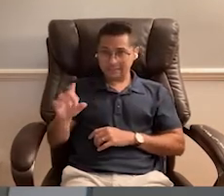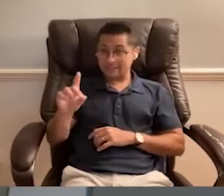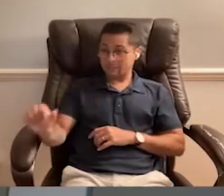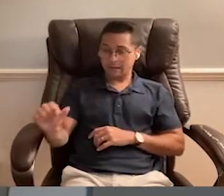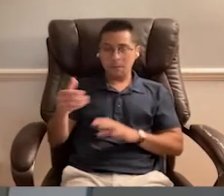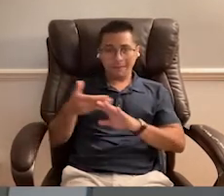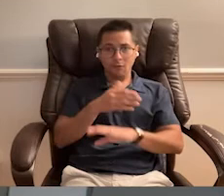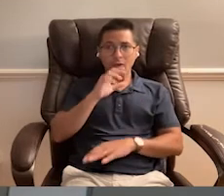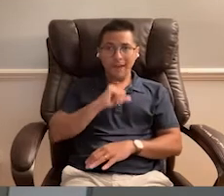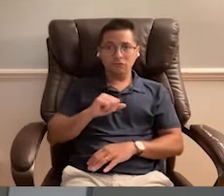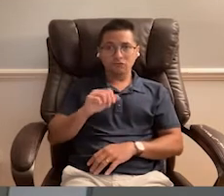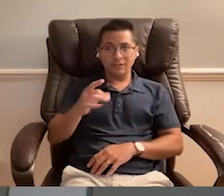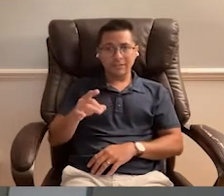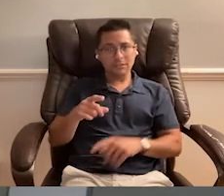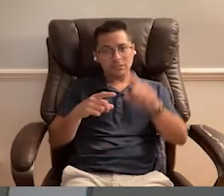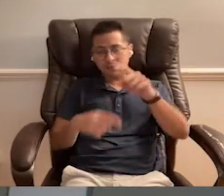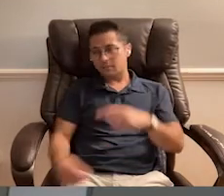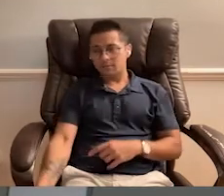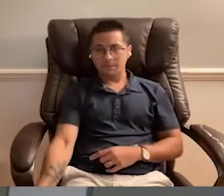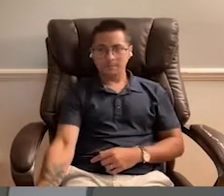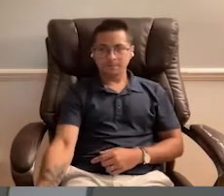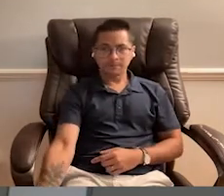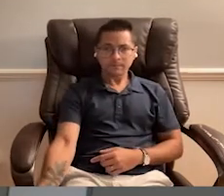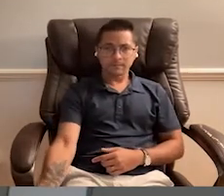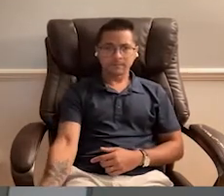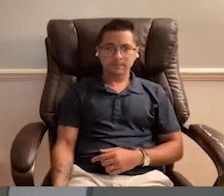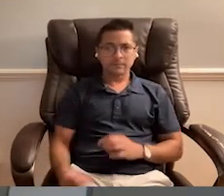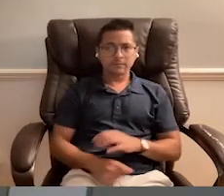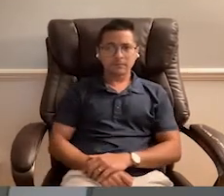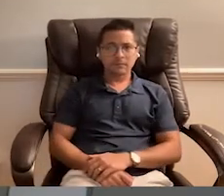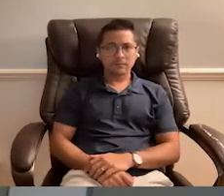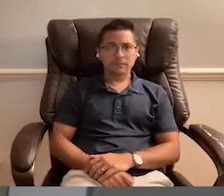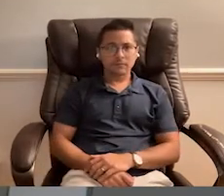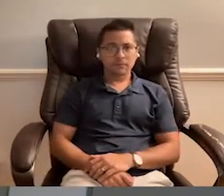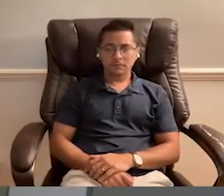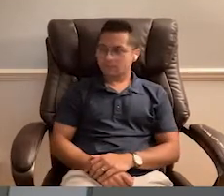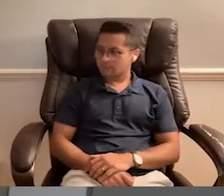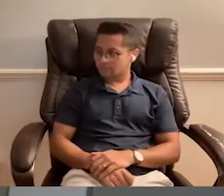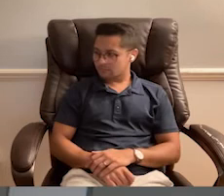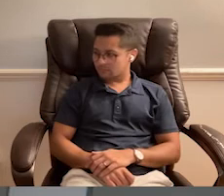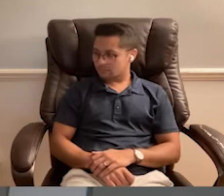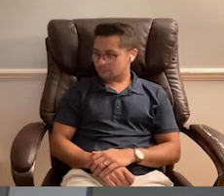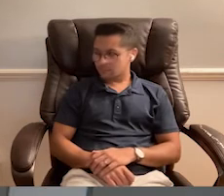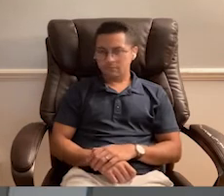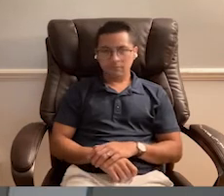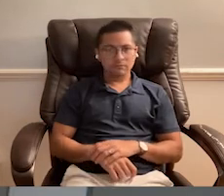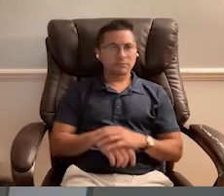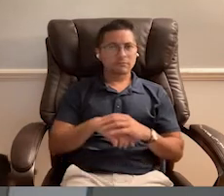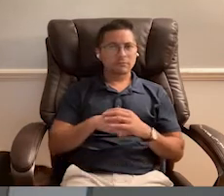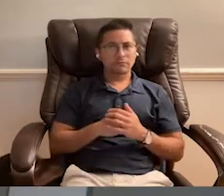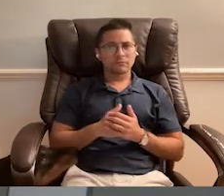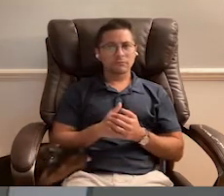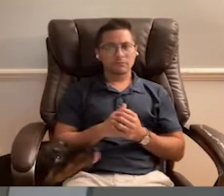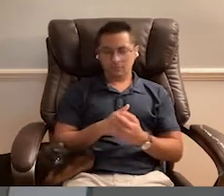again, document this disability that manifests prior to the age of 18. Did you have a question? Yeah, you just read off